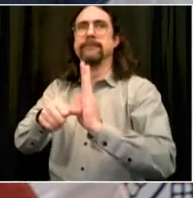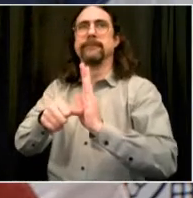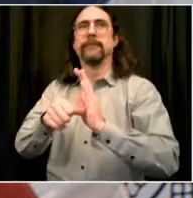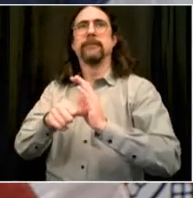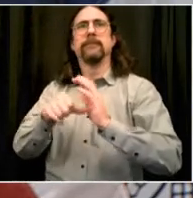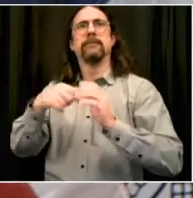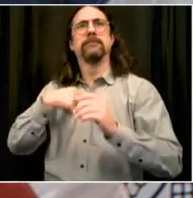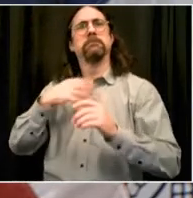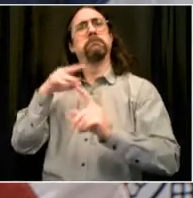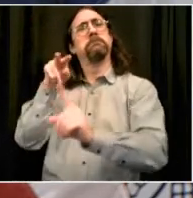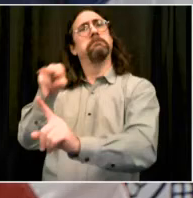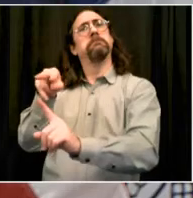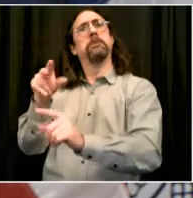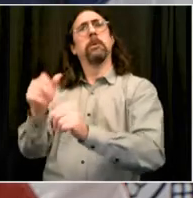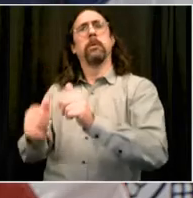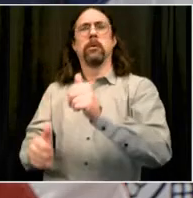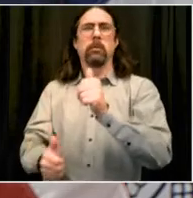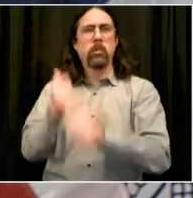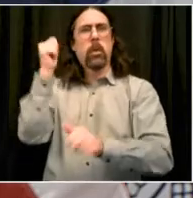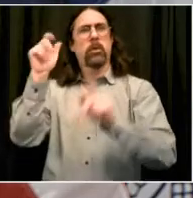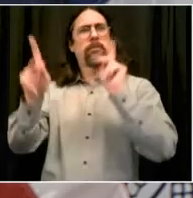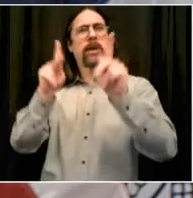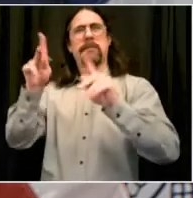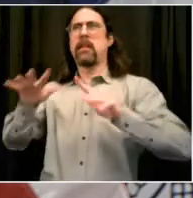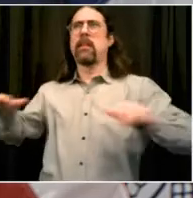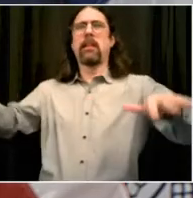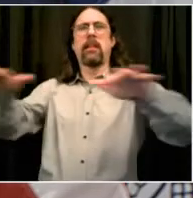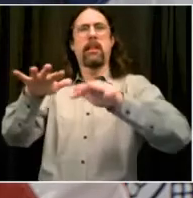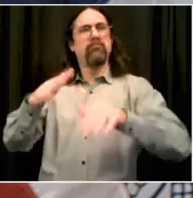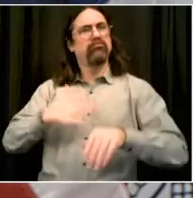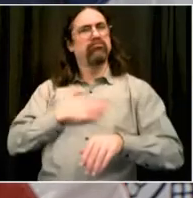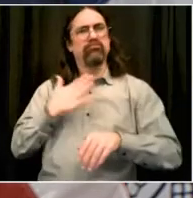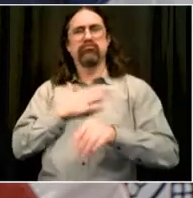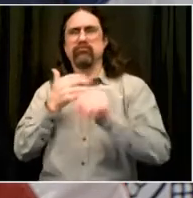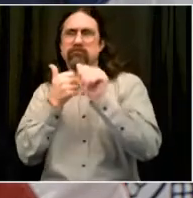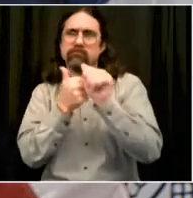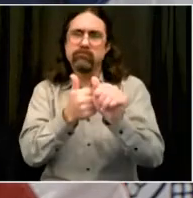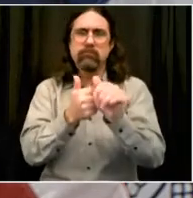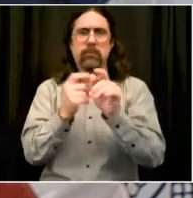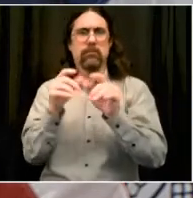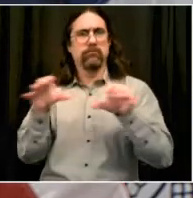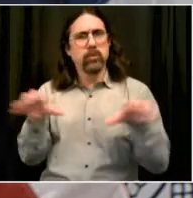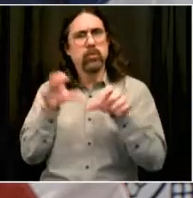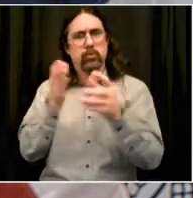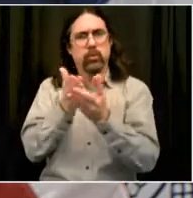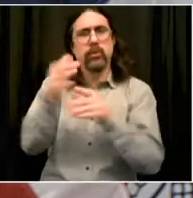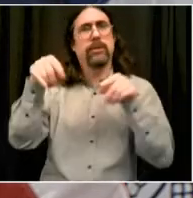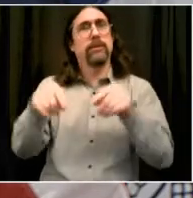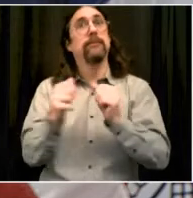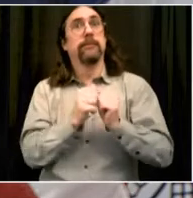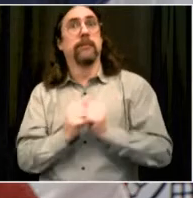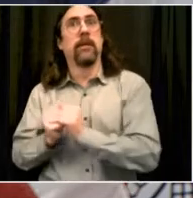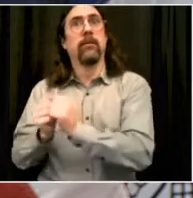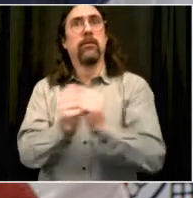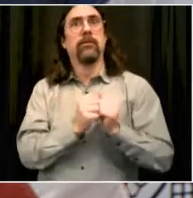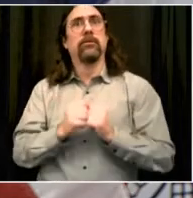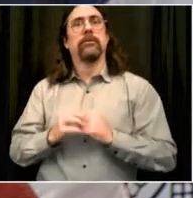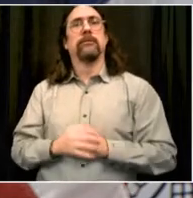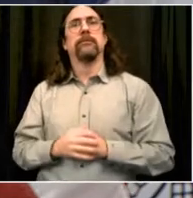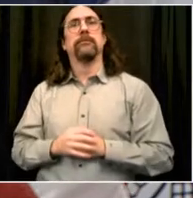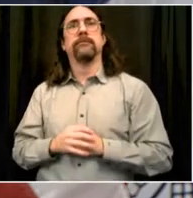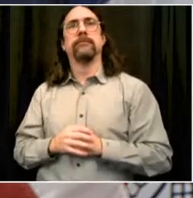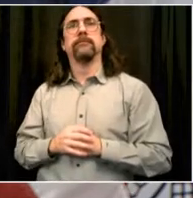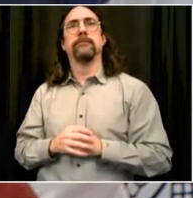are saying things like you heard. Go ahead. We have time for two more for today. The next is Emma from the New York